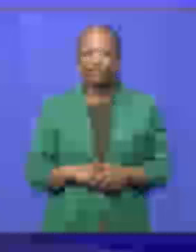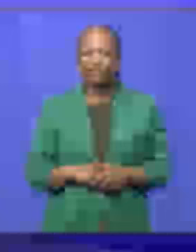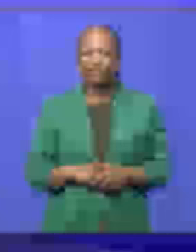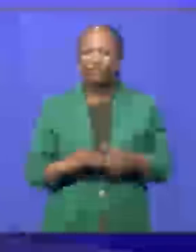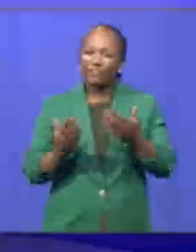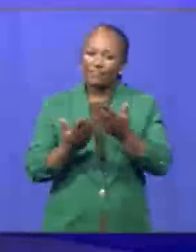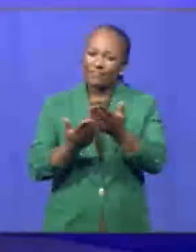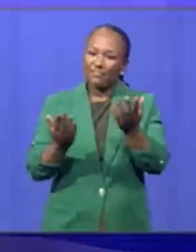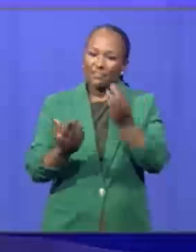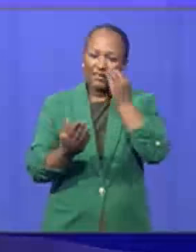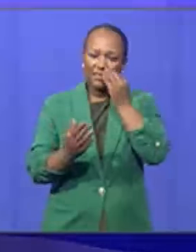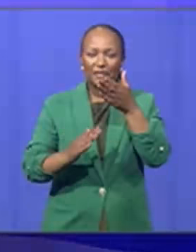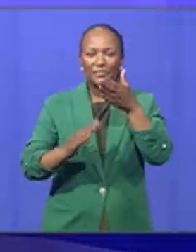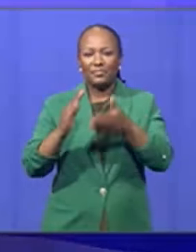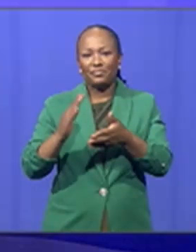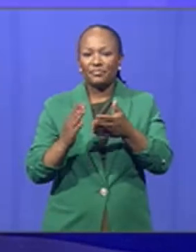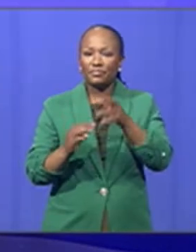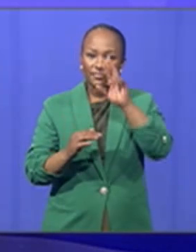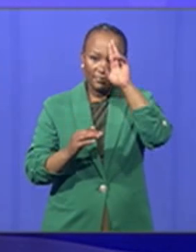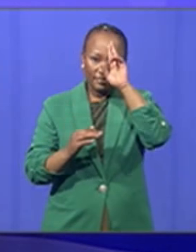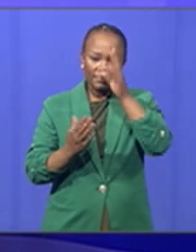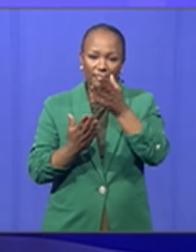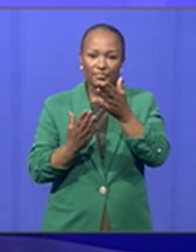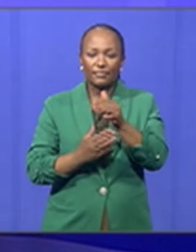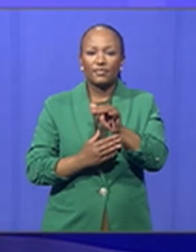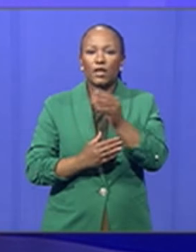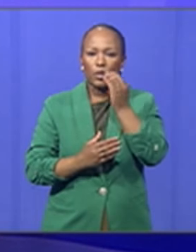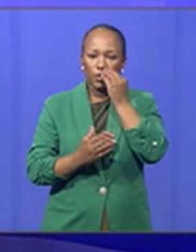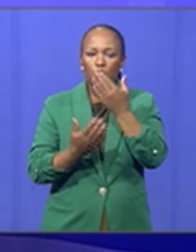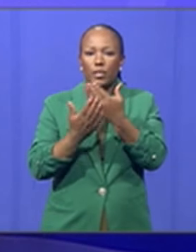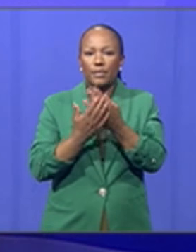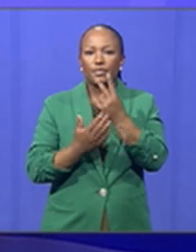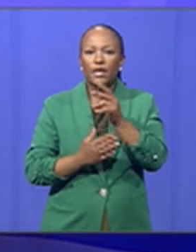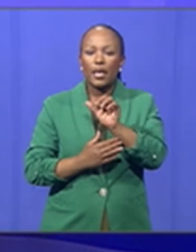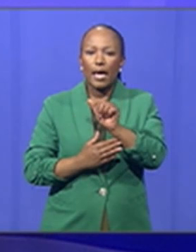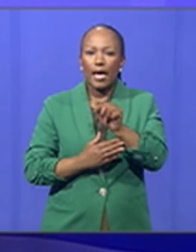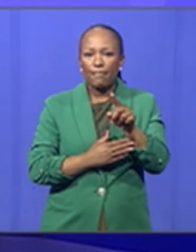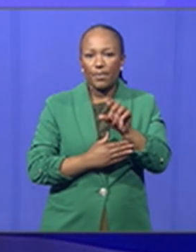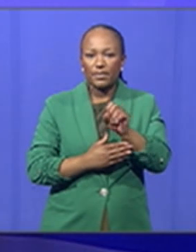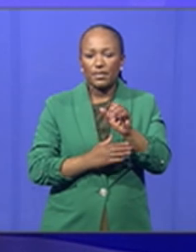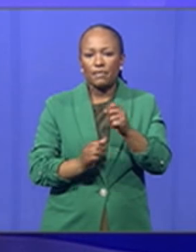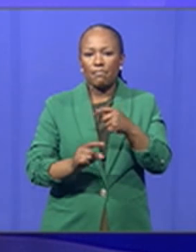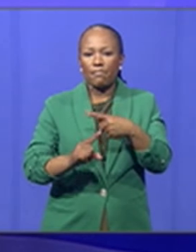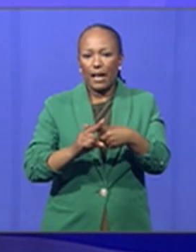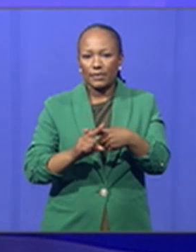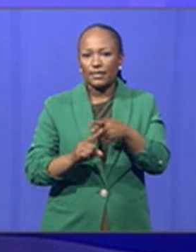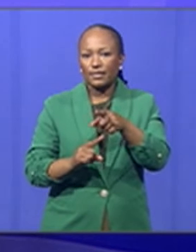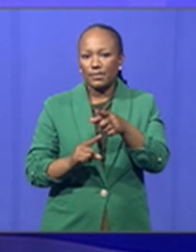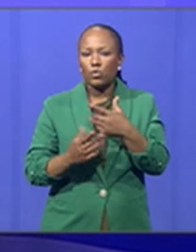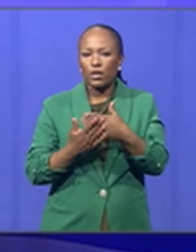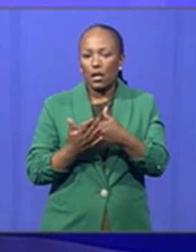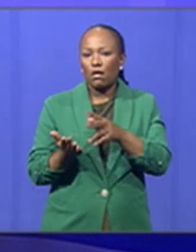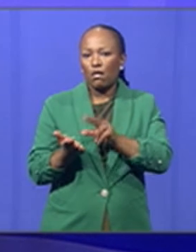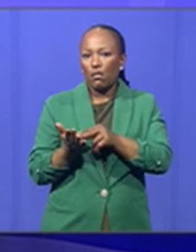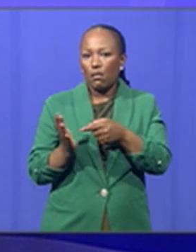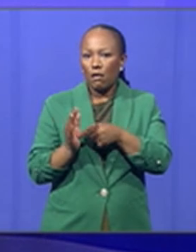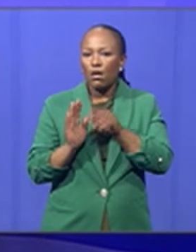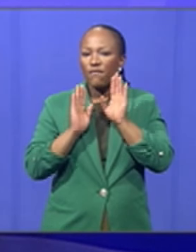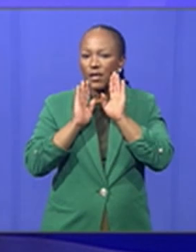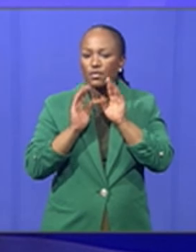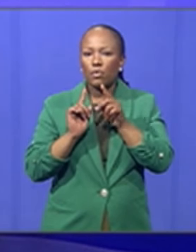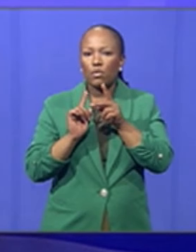Ba gešo ditaba tša rena re felela mo gopolang gore ditaba tša rena di a hwetšagala go app ya rena ya SABC Plus le go marangrang a dikgokagane bjale ka Facebook,